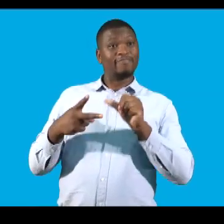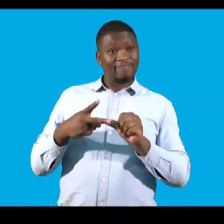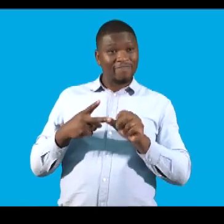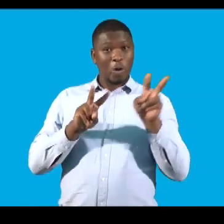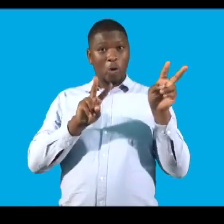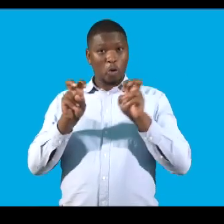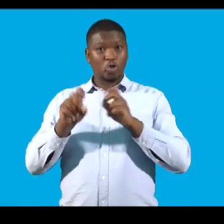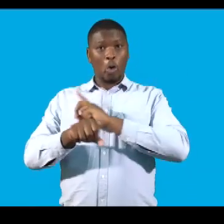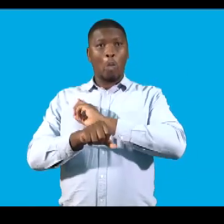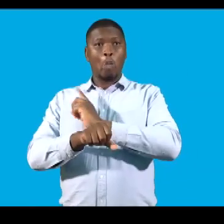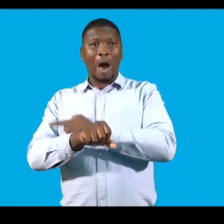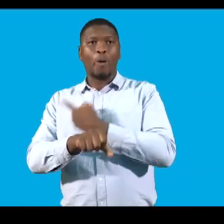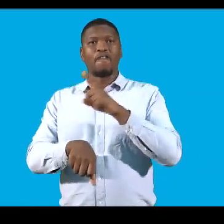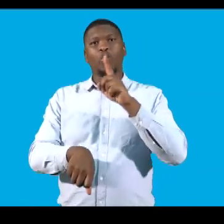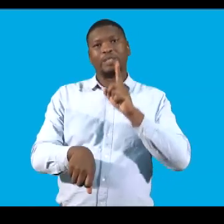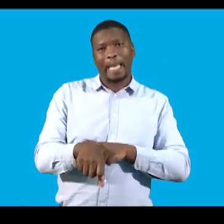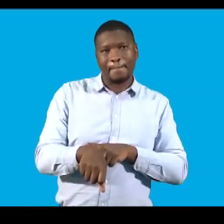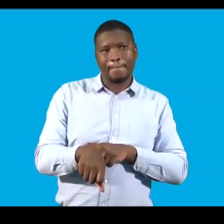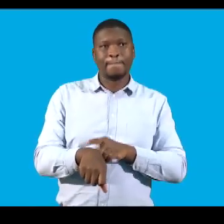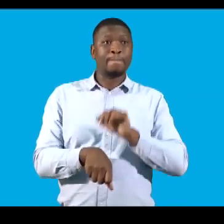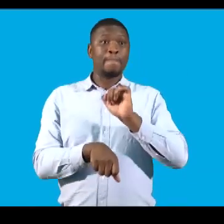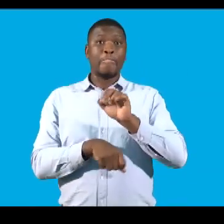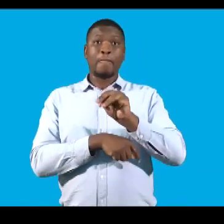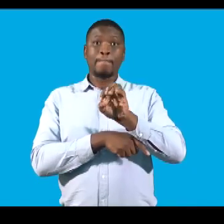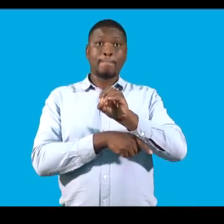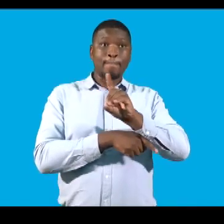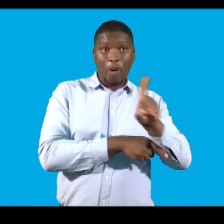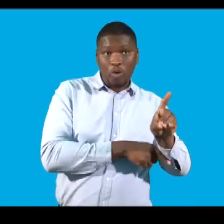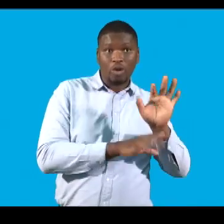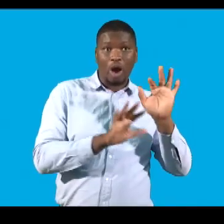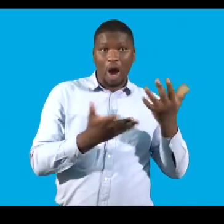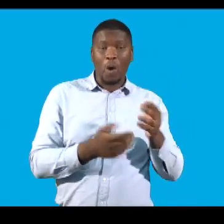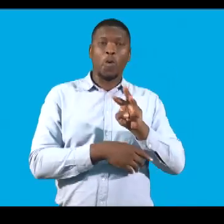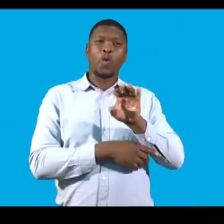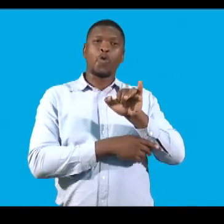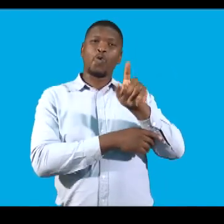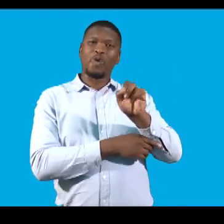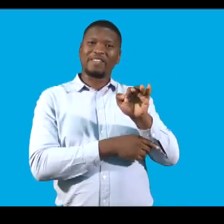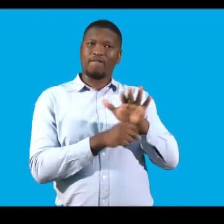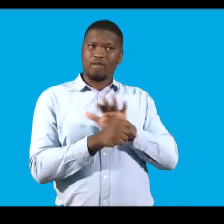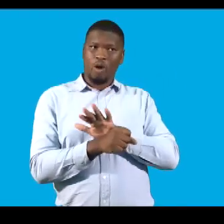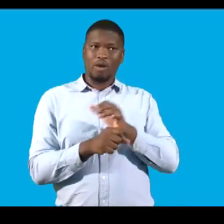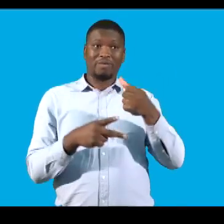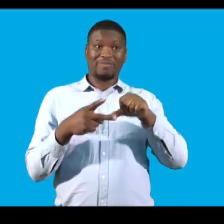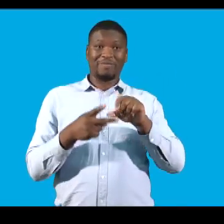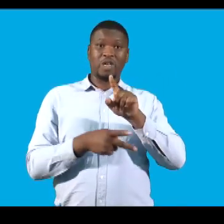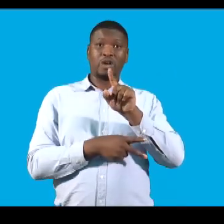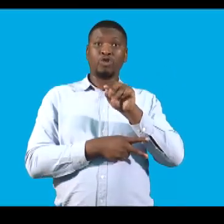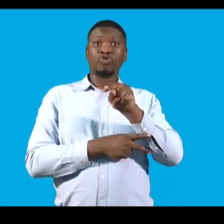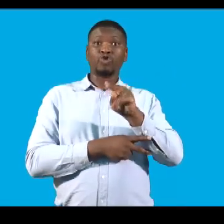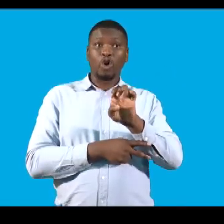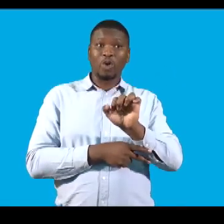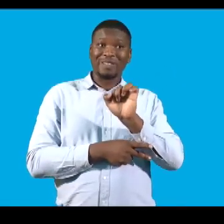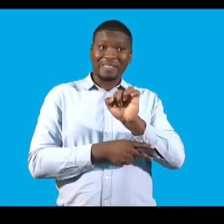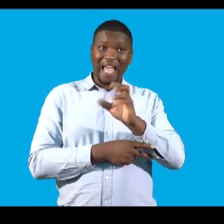The mood is full of nostalgia. It's wistful. The tone for the first 5 stanzas is one of joy